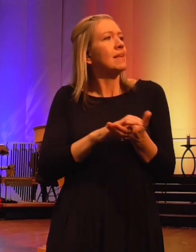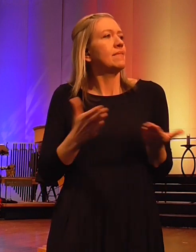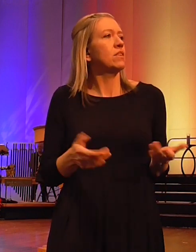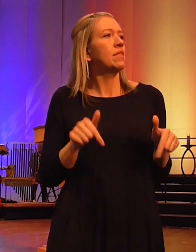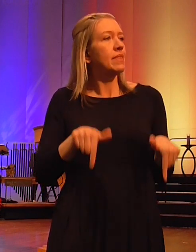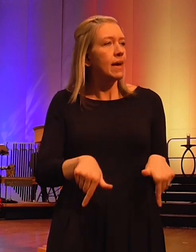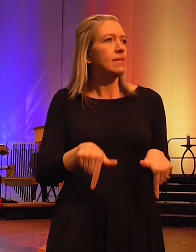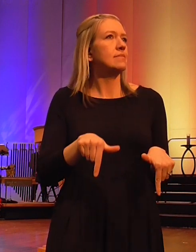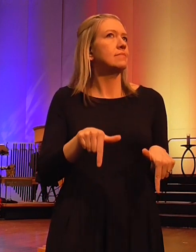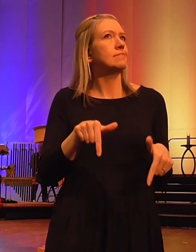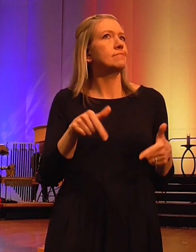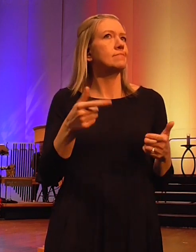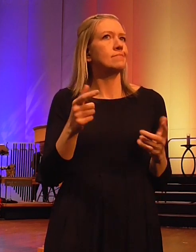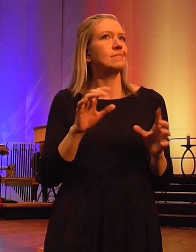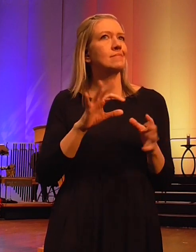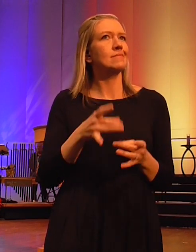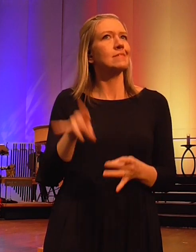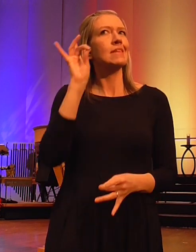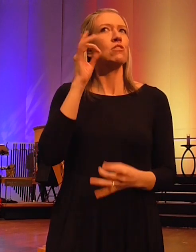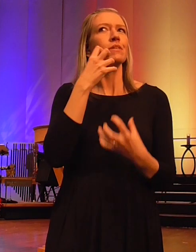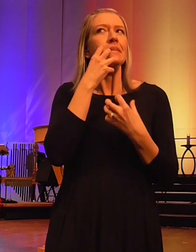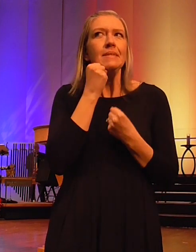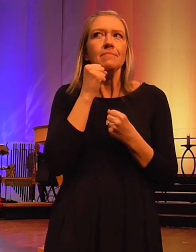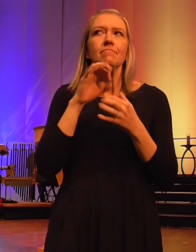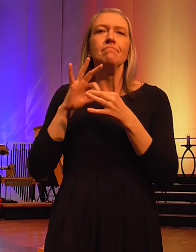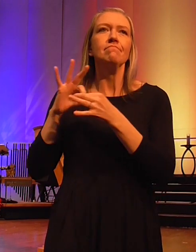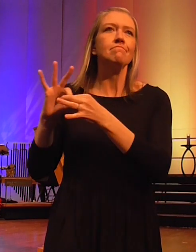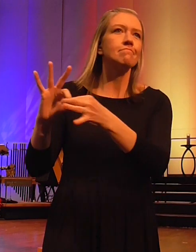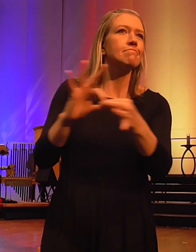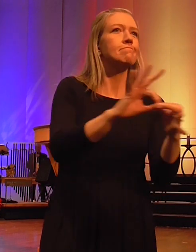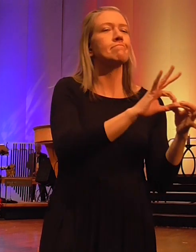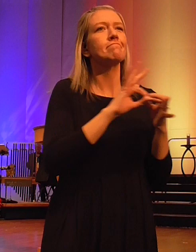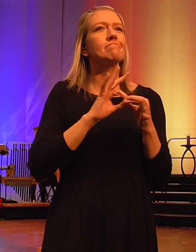how the sacred finds us. It's how it grabs and